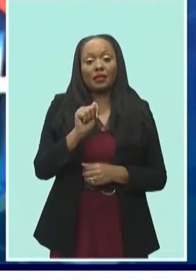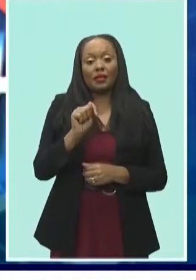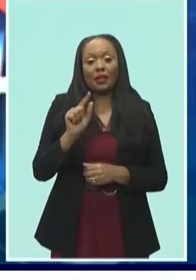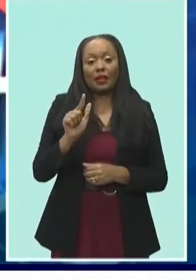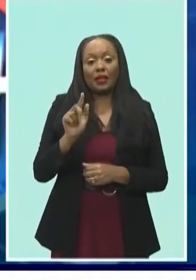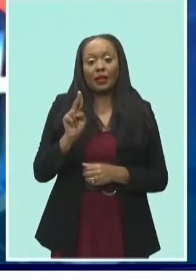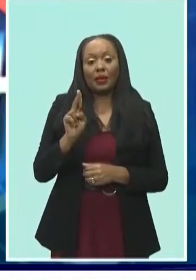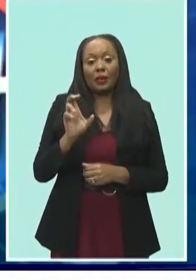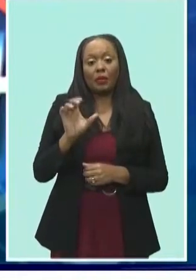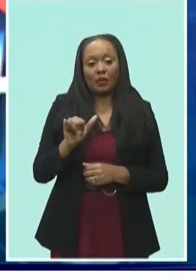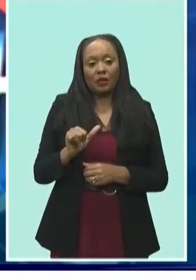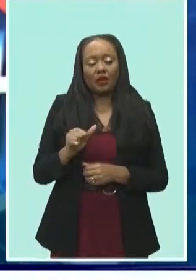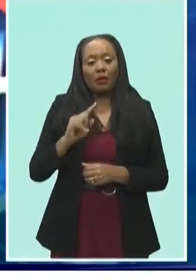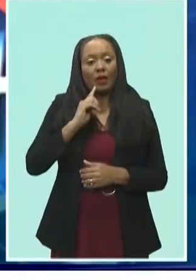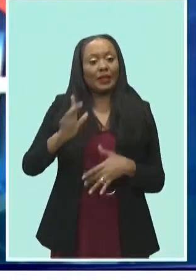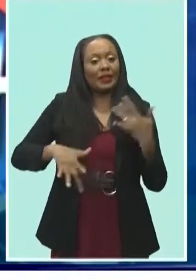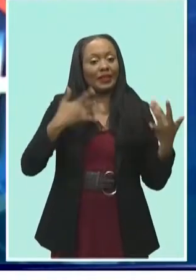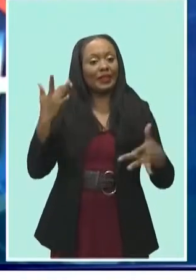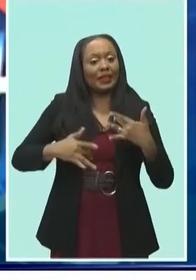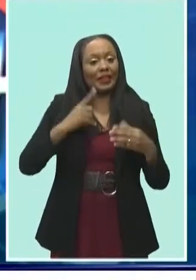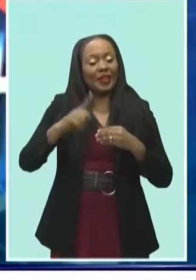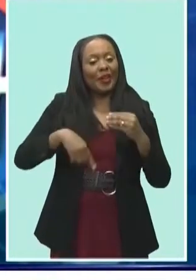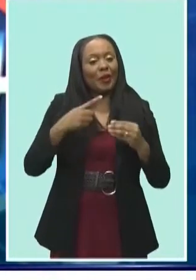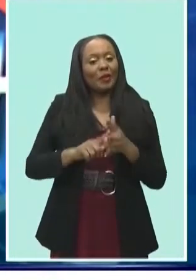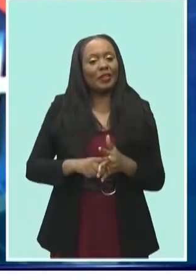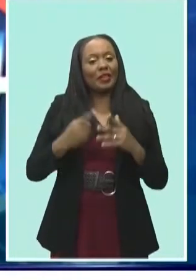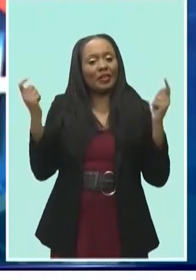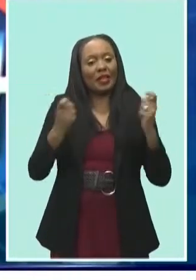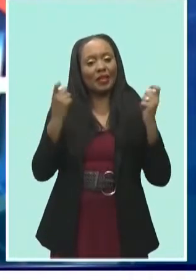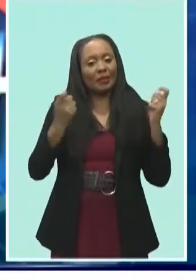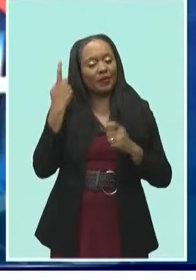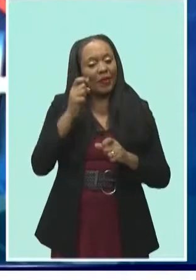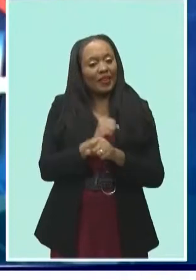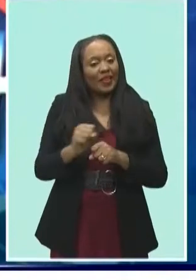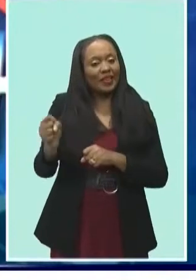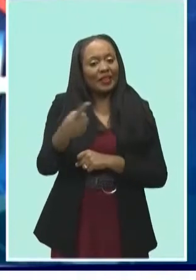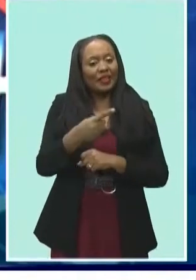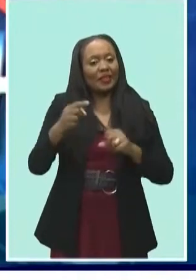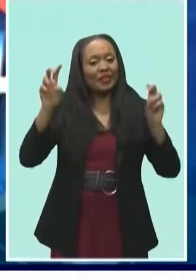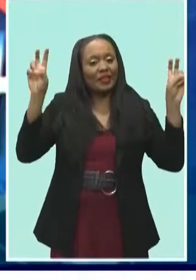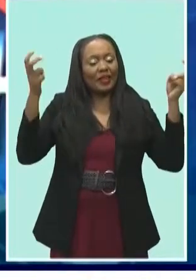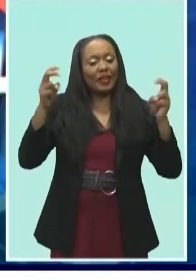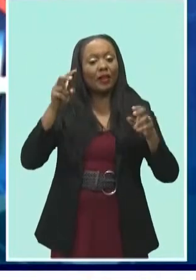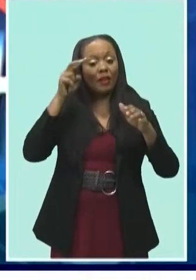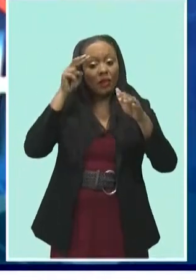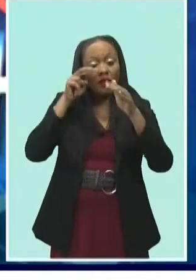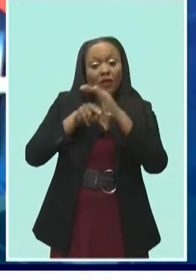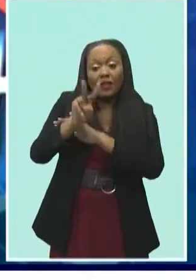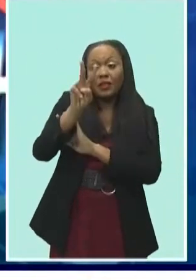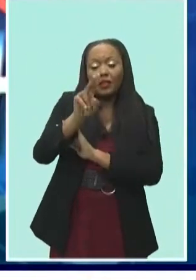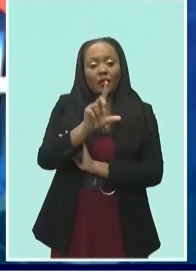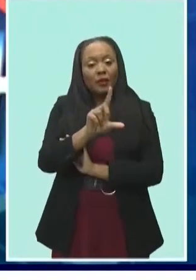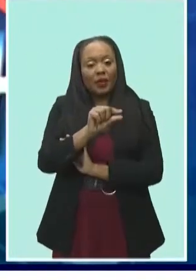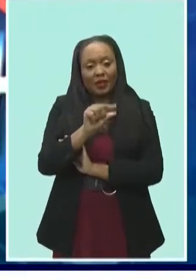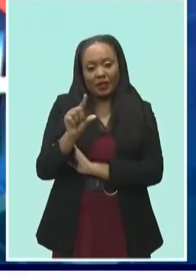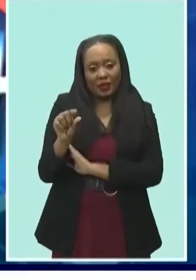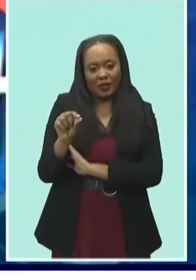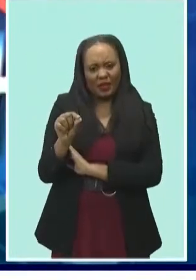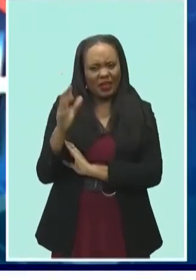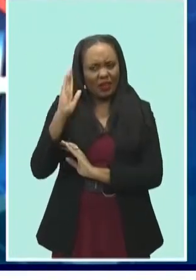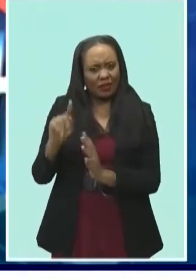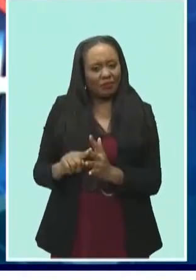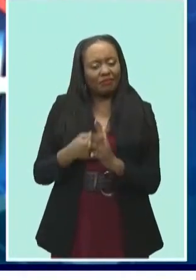off next year's celebrations for Vision 2020 Regathering. Those celebrations will begin in January with an array